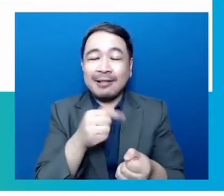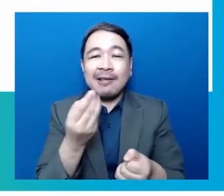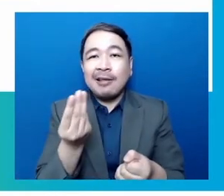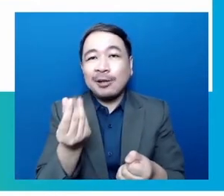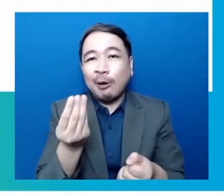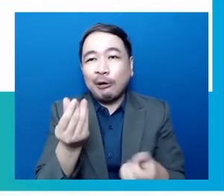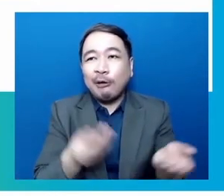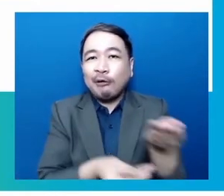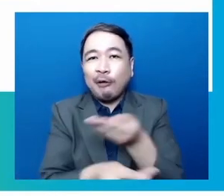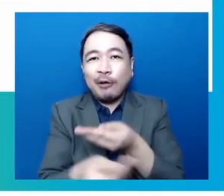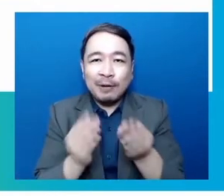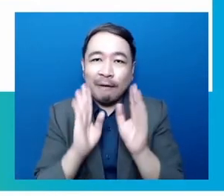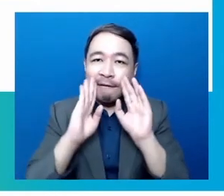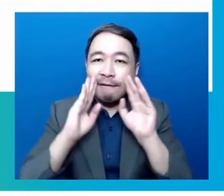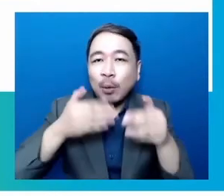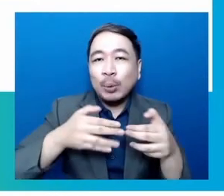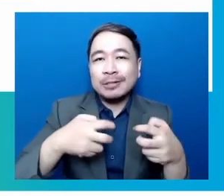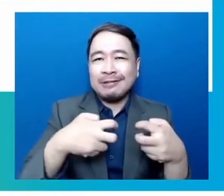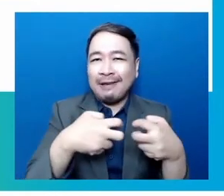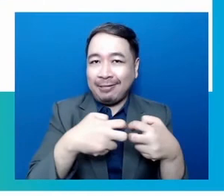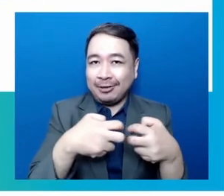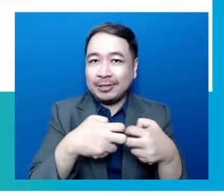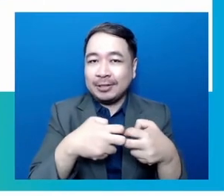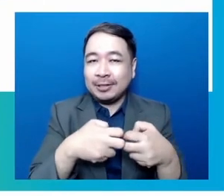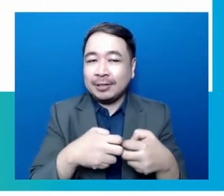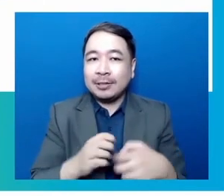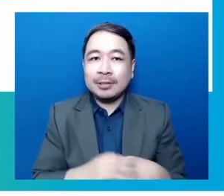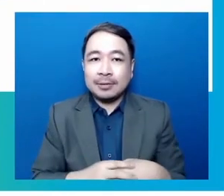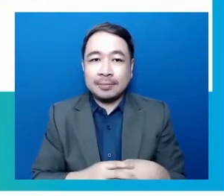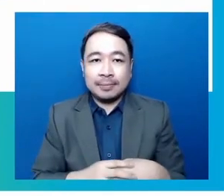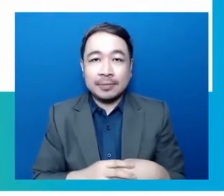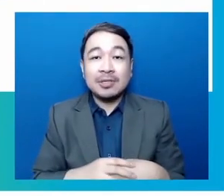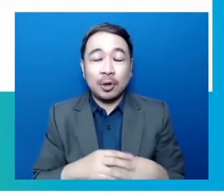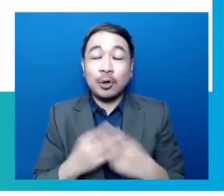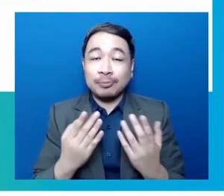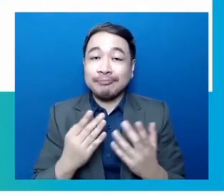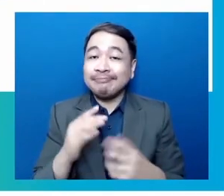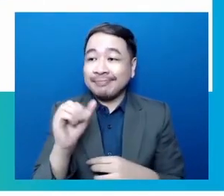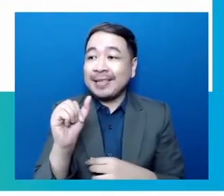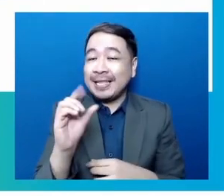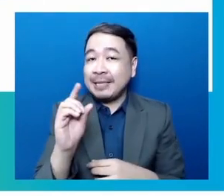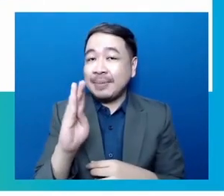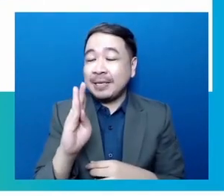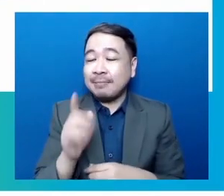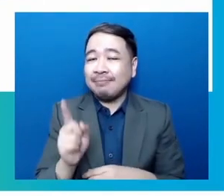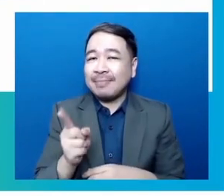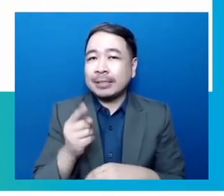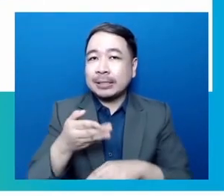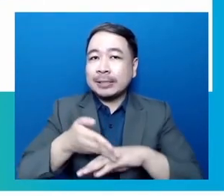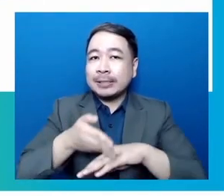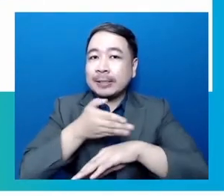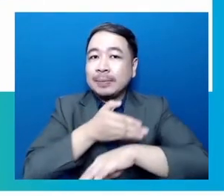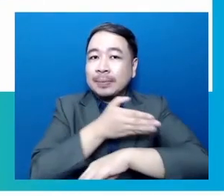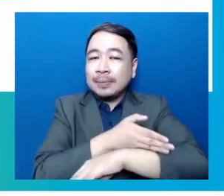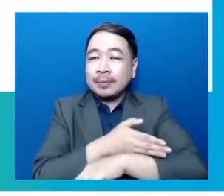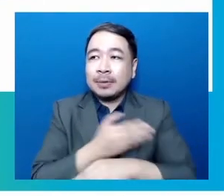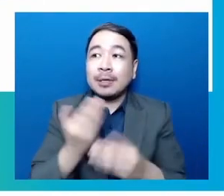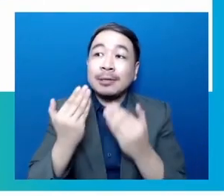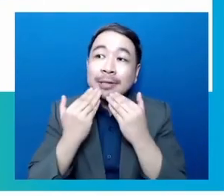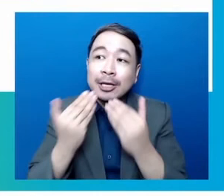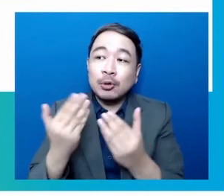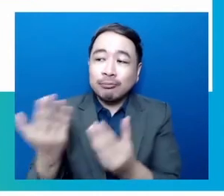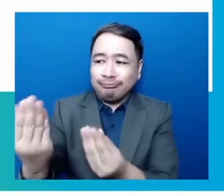think ADB can and should improve on that. We have, thank you for sensitizing us and